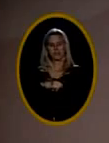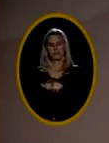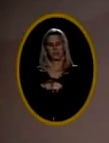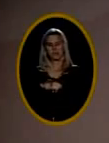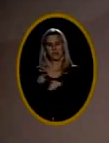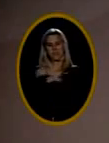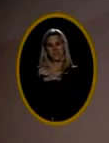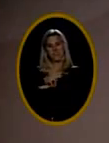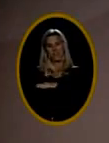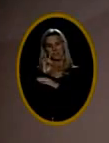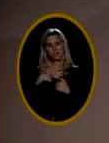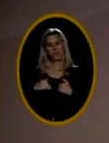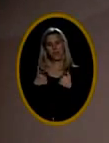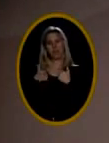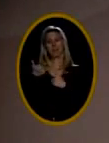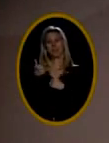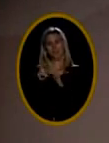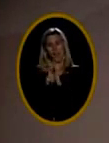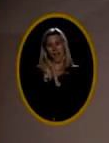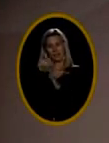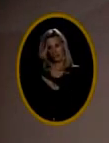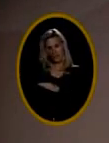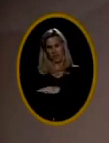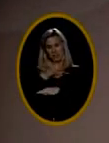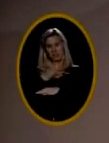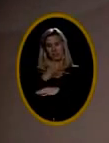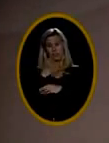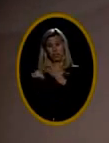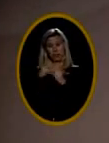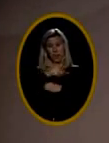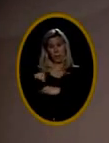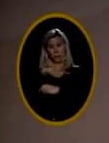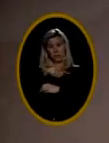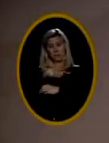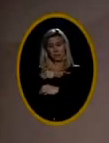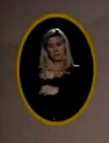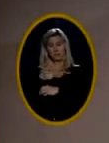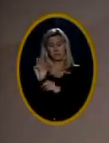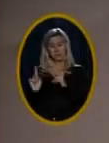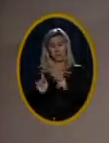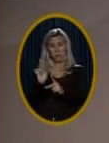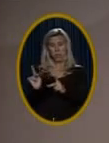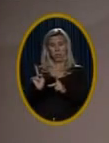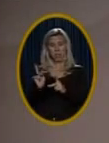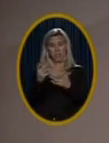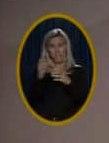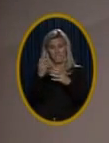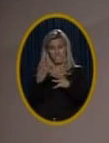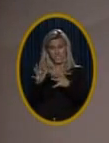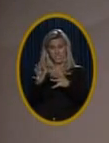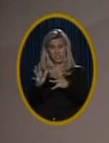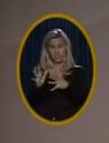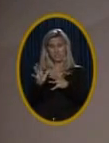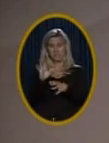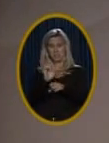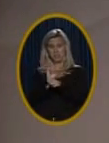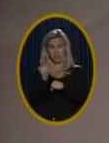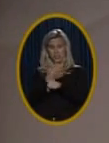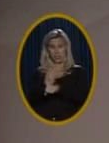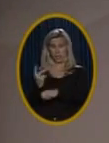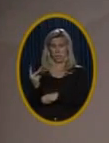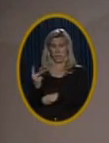the advice for the younger astronauts, just like you talked about these folks who are going to be here finishing the job that we started,